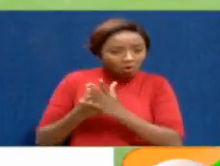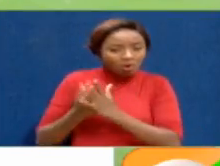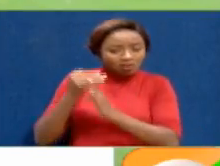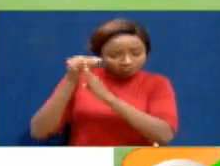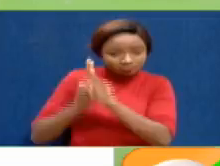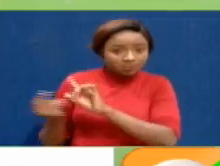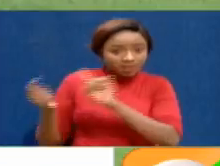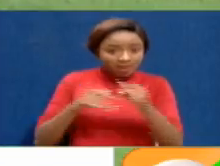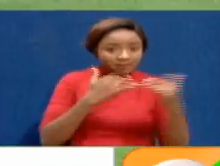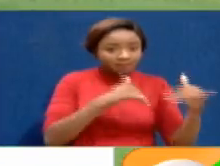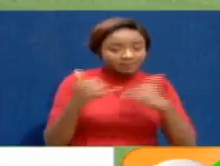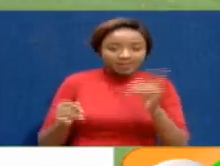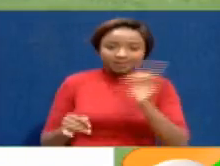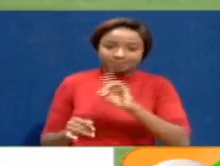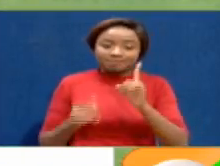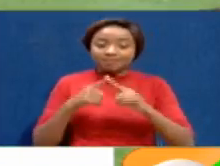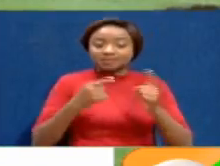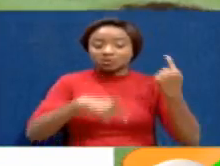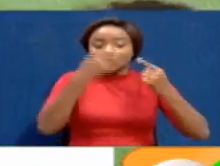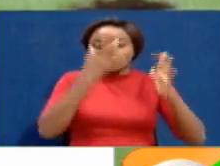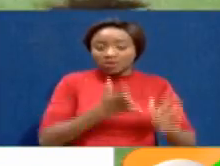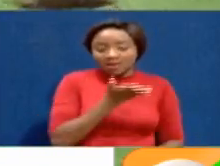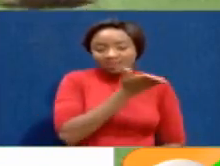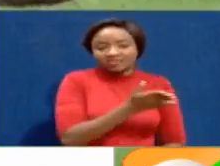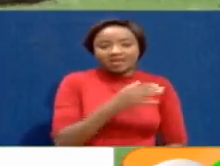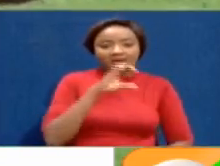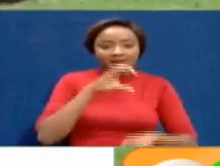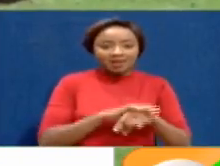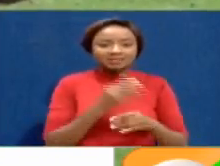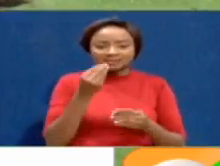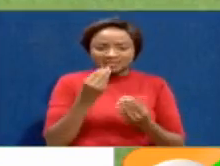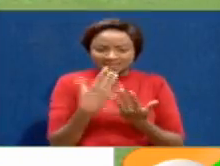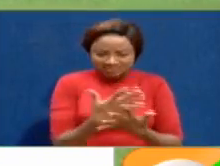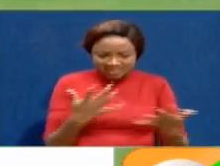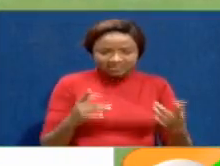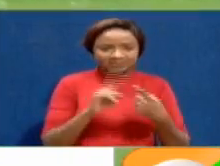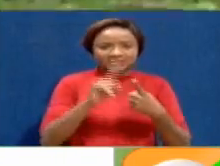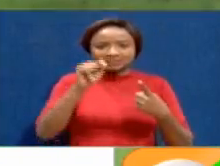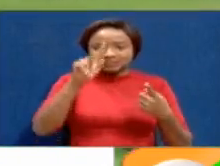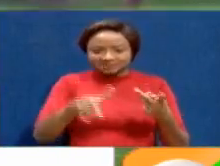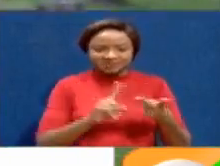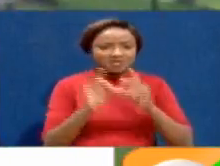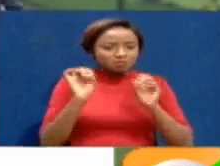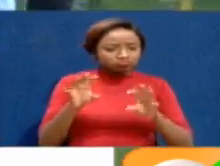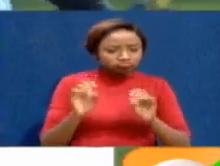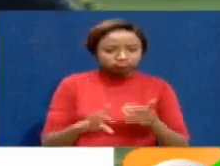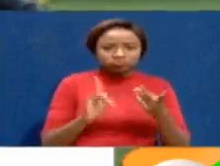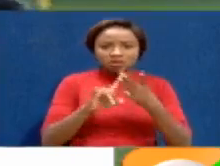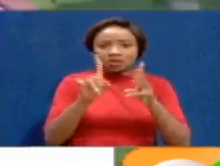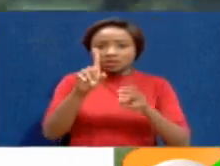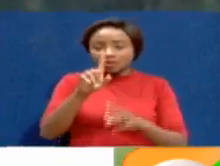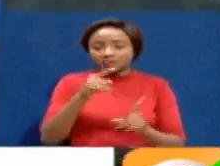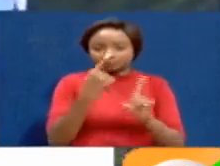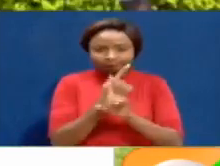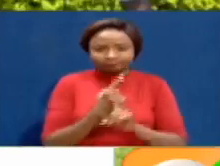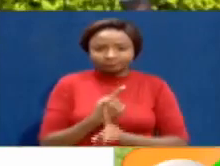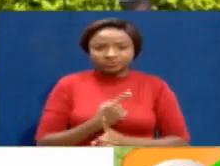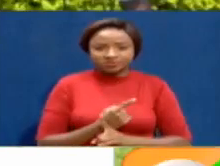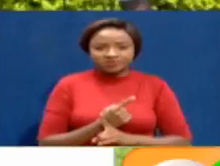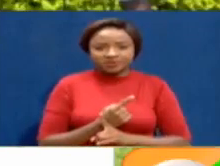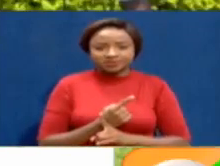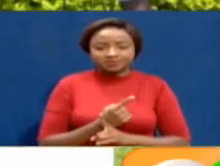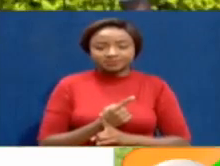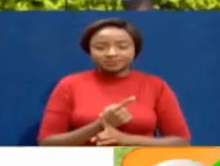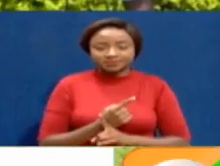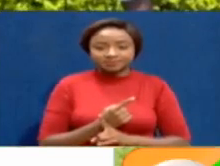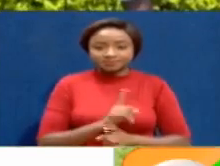play. The winners walked away with prizes ranging from golf equipment, home theaters, speakers, and TVs. The club will